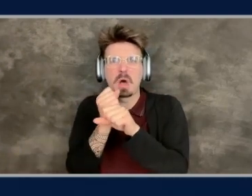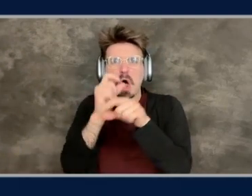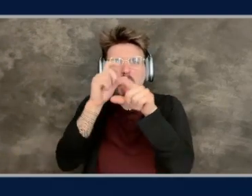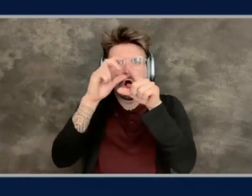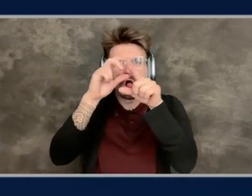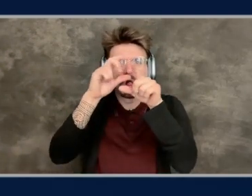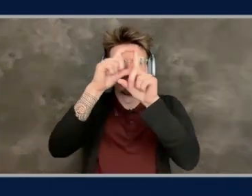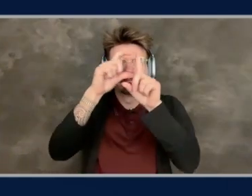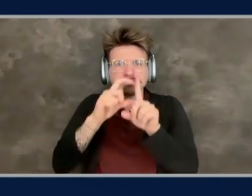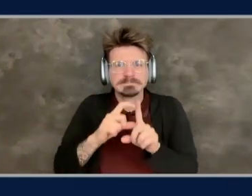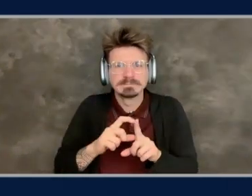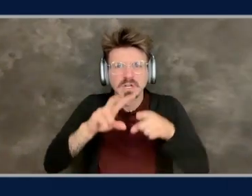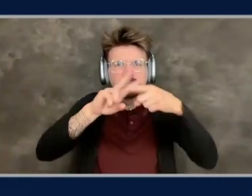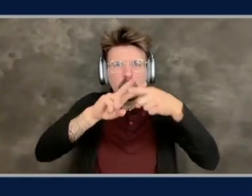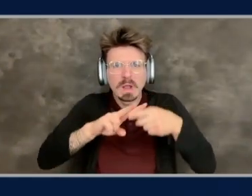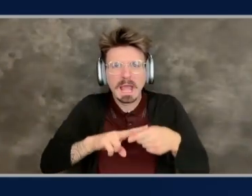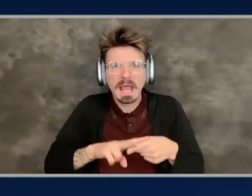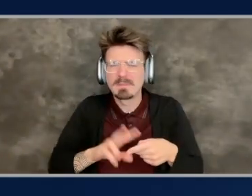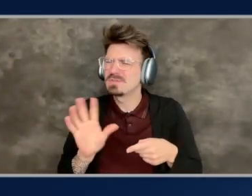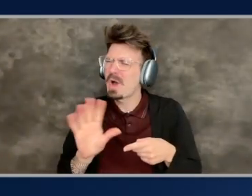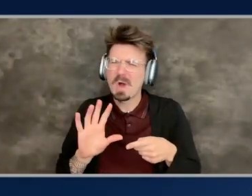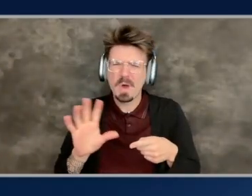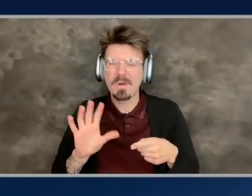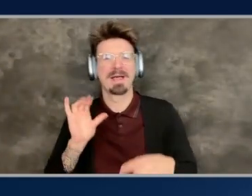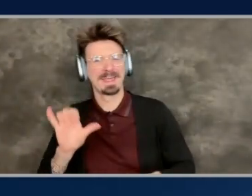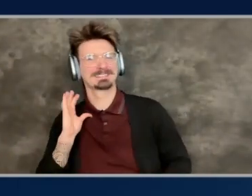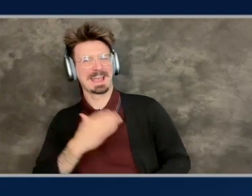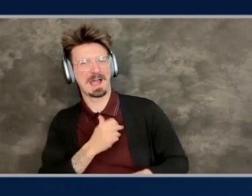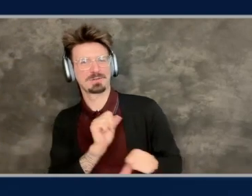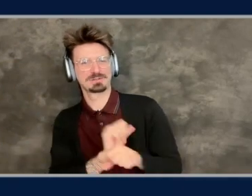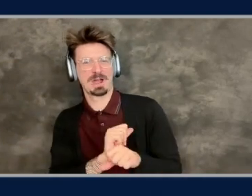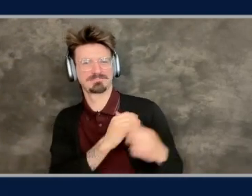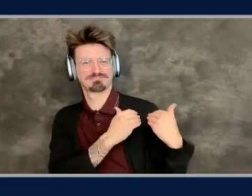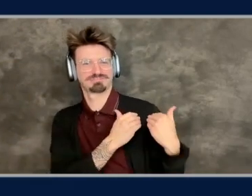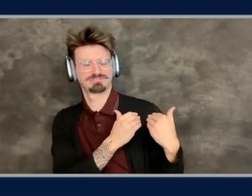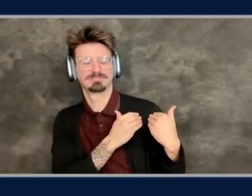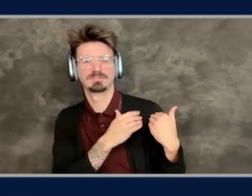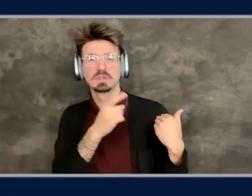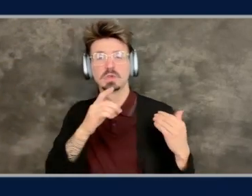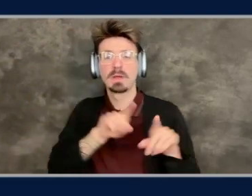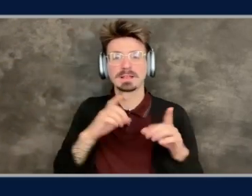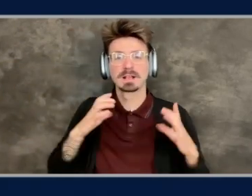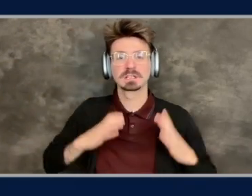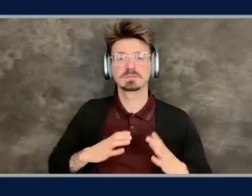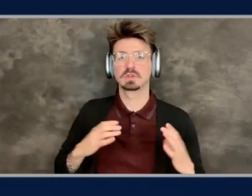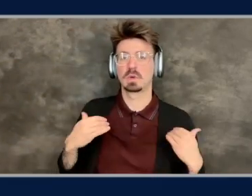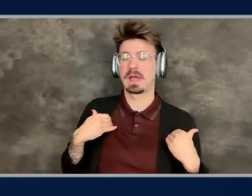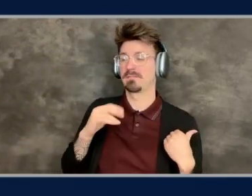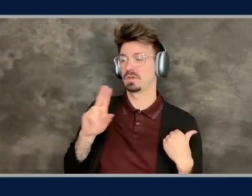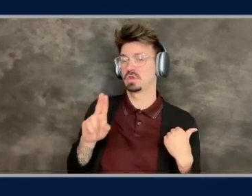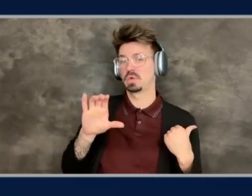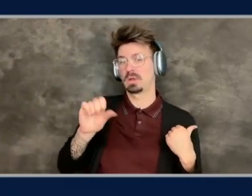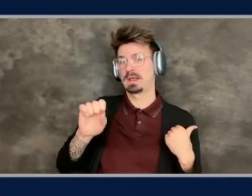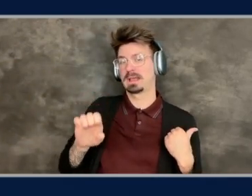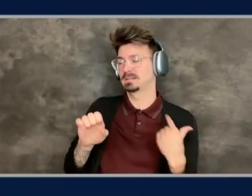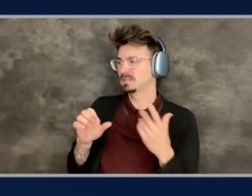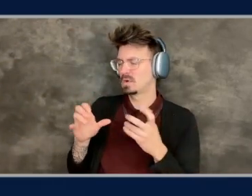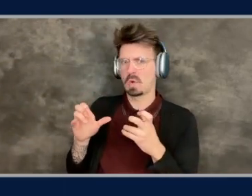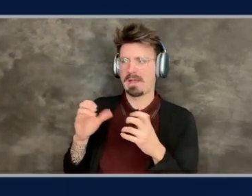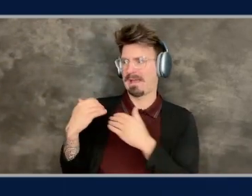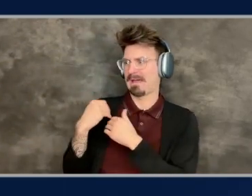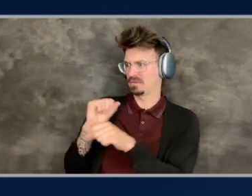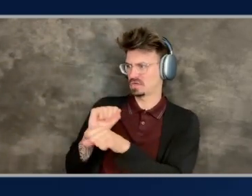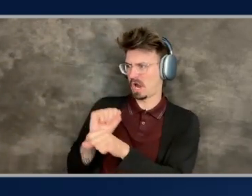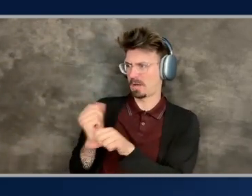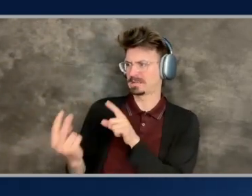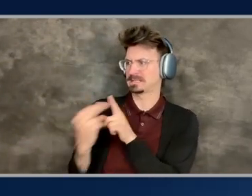Because that's our job. Yeah, totally. Yeah, no. I mean, as a customer, you're just coming in with a use case, right? Yeah. Like, you've got a job to get done, and you do want to find as quickly as possible without having